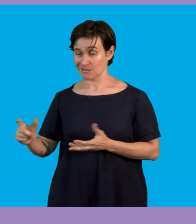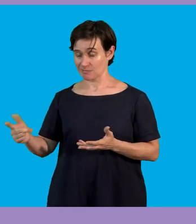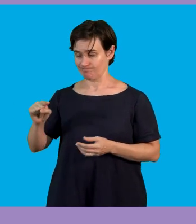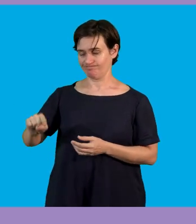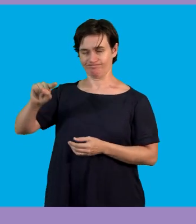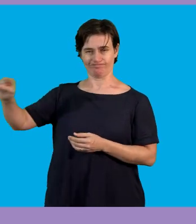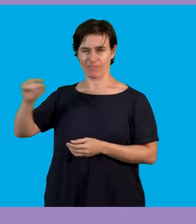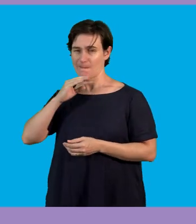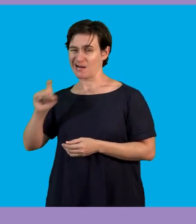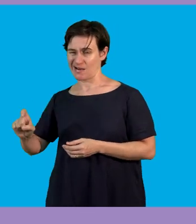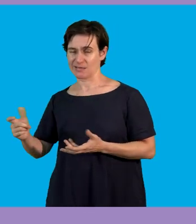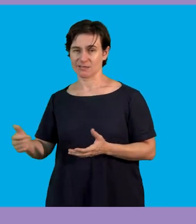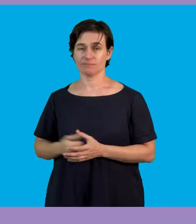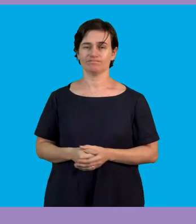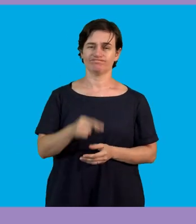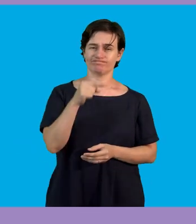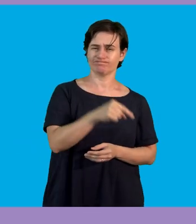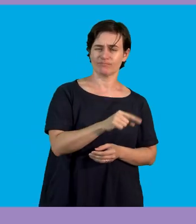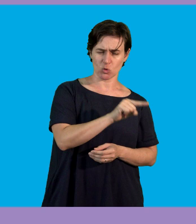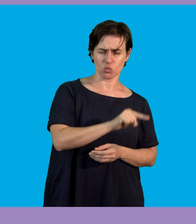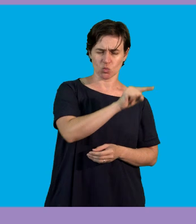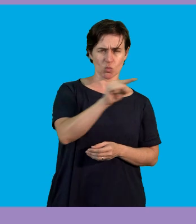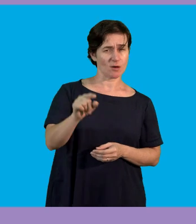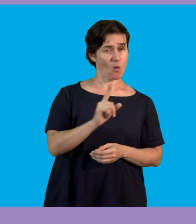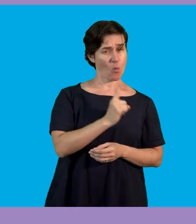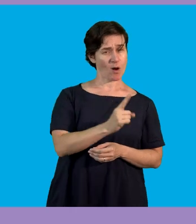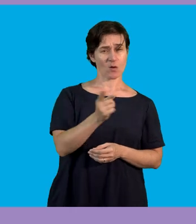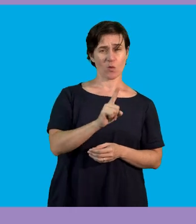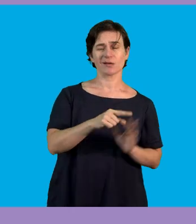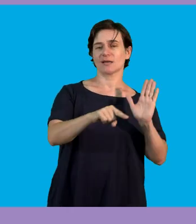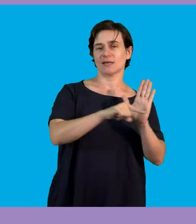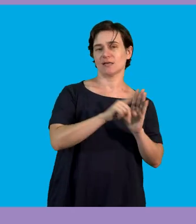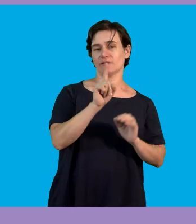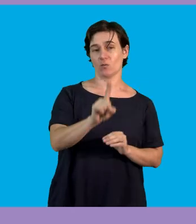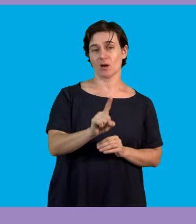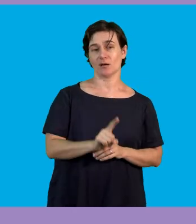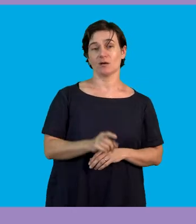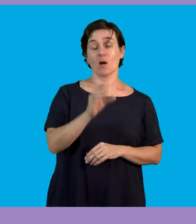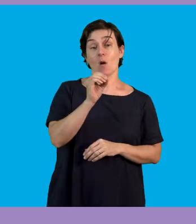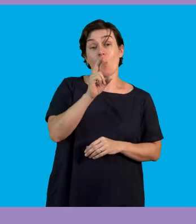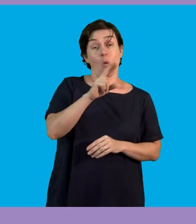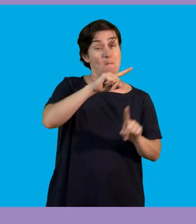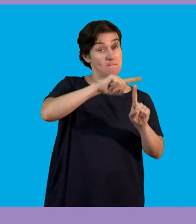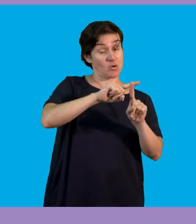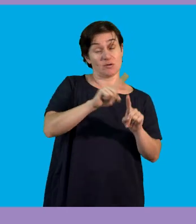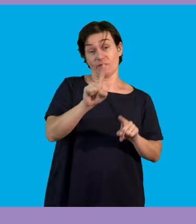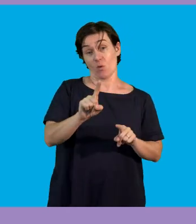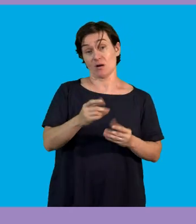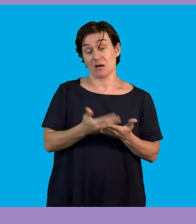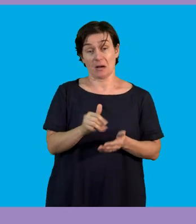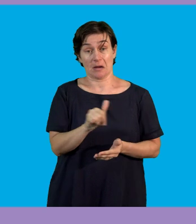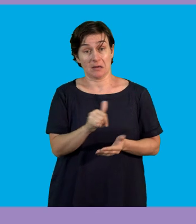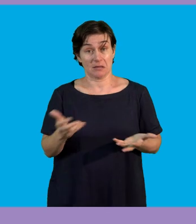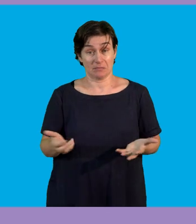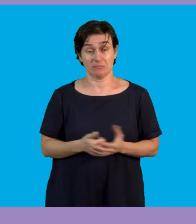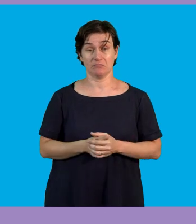x, and on the left the square root of 1 would be either -1 or